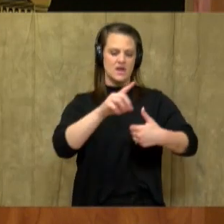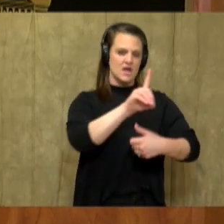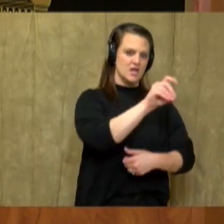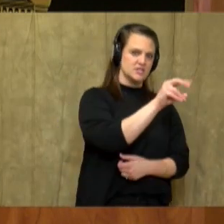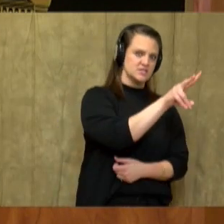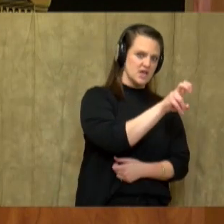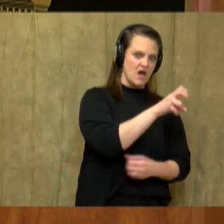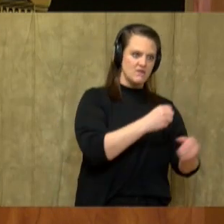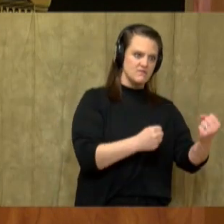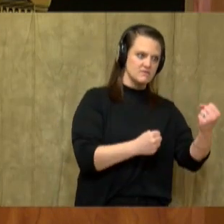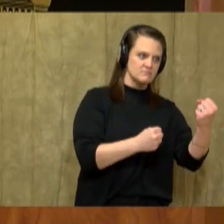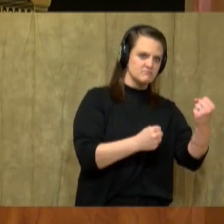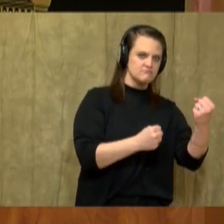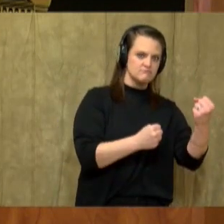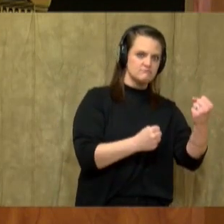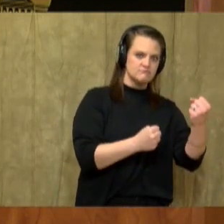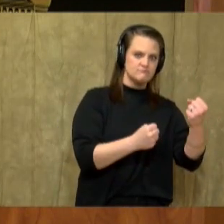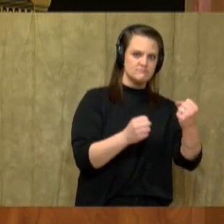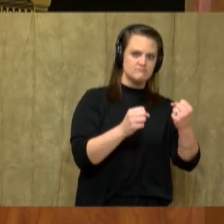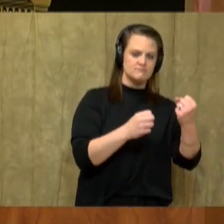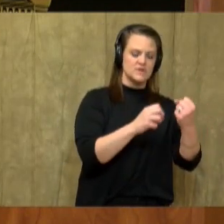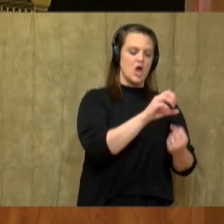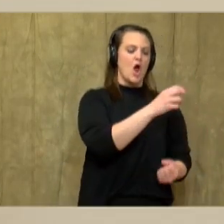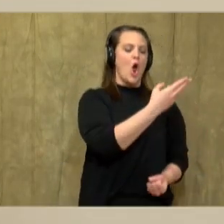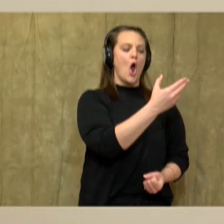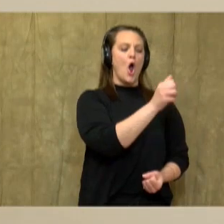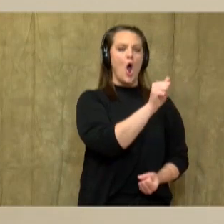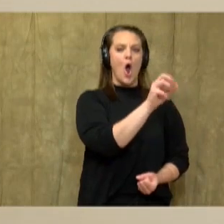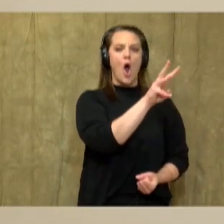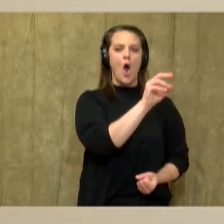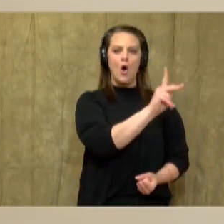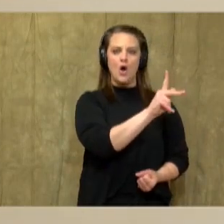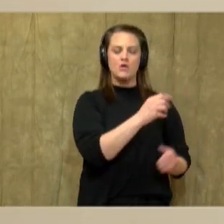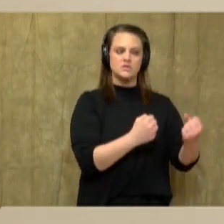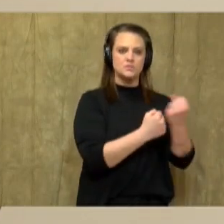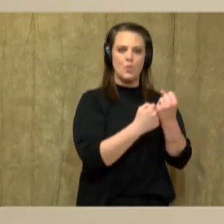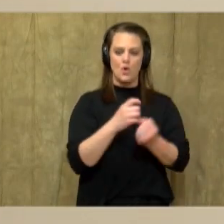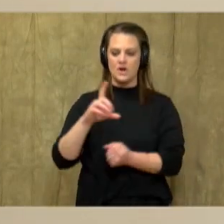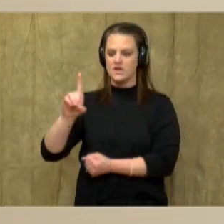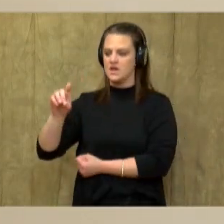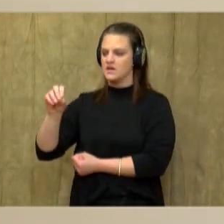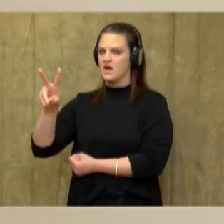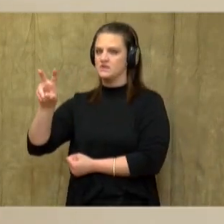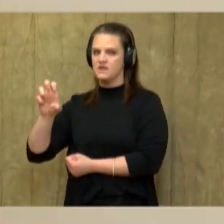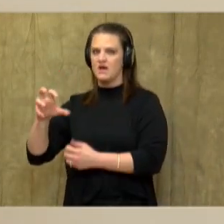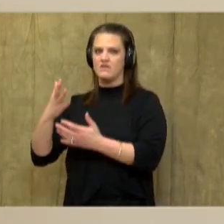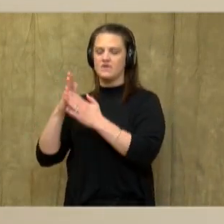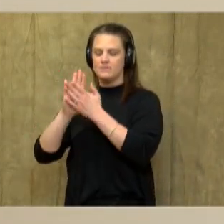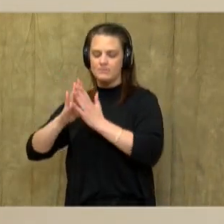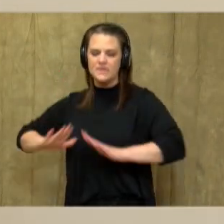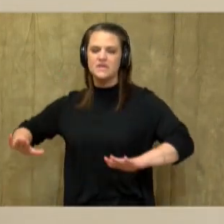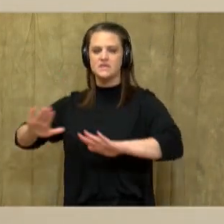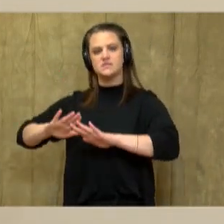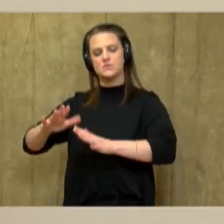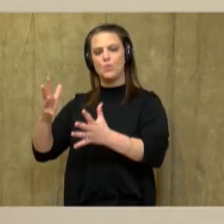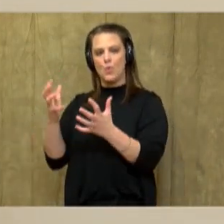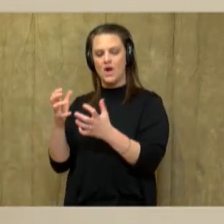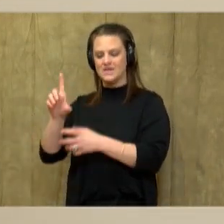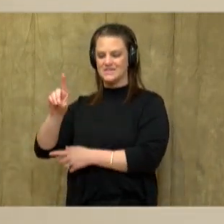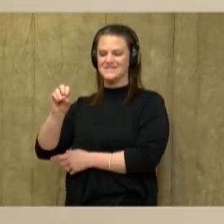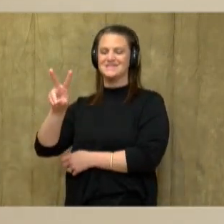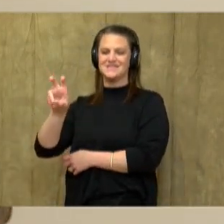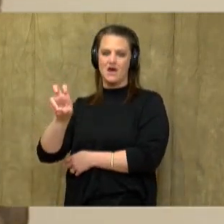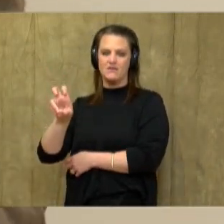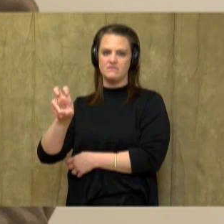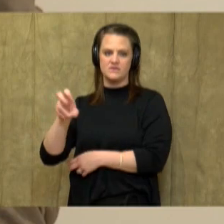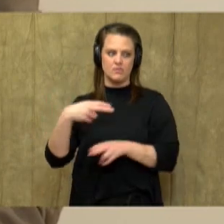If you supported the war, you were termed a hawk. If you opposed the war and you wanted peace and to get out of the war, you were called a dove during